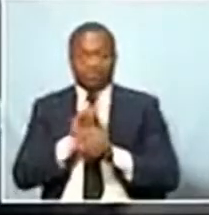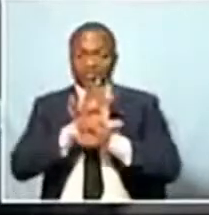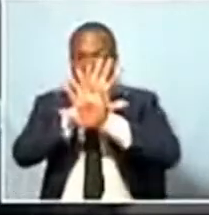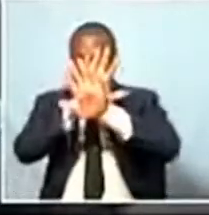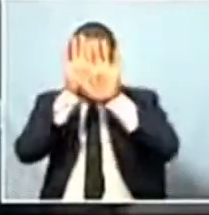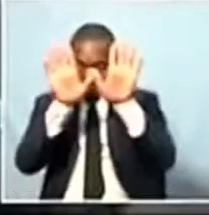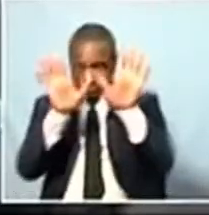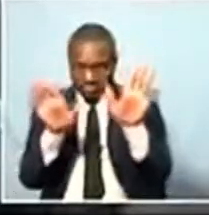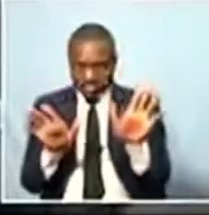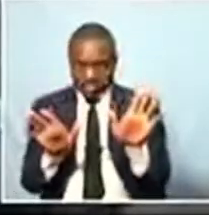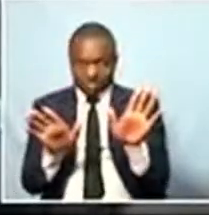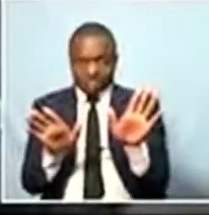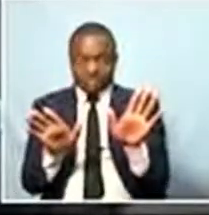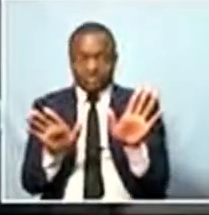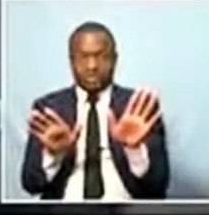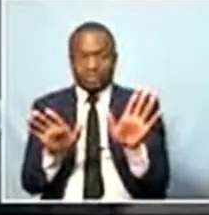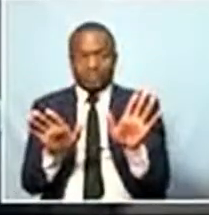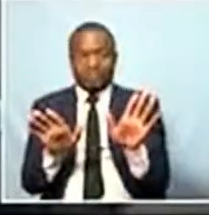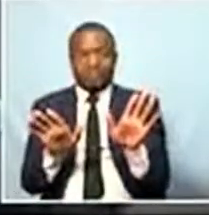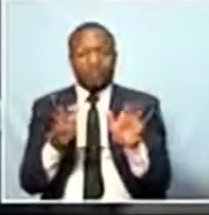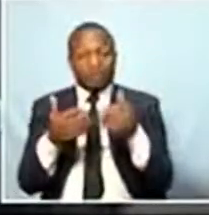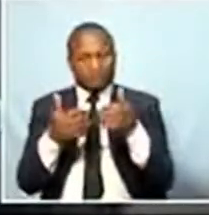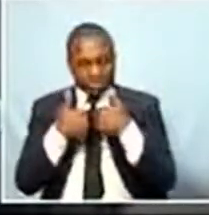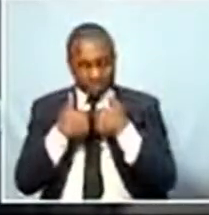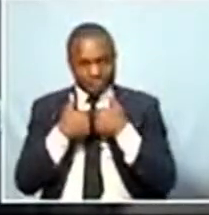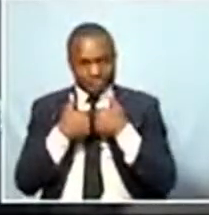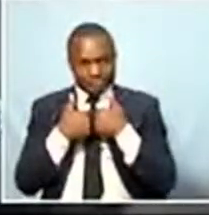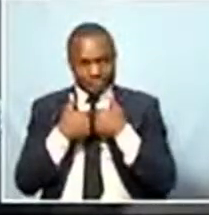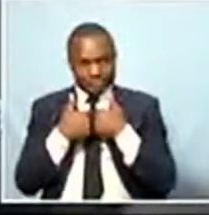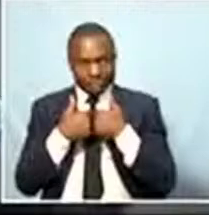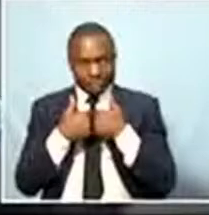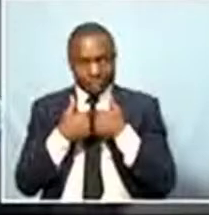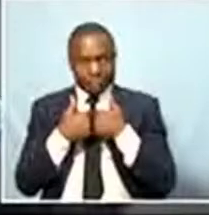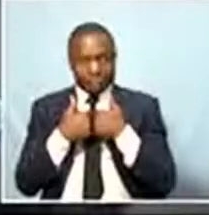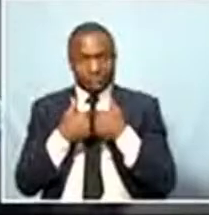clearer, we have